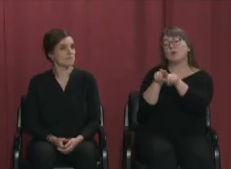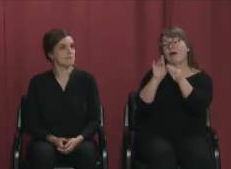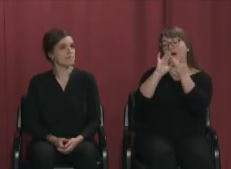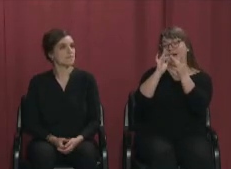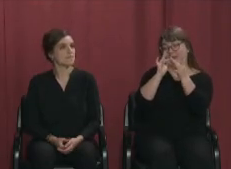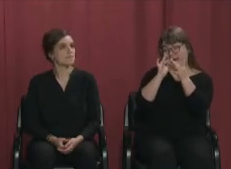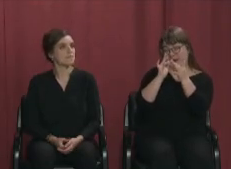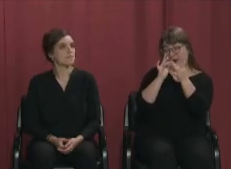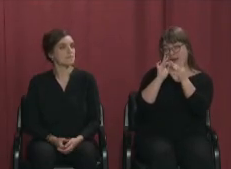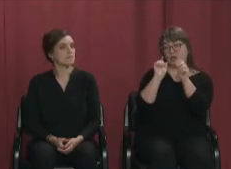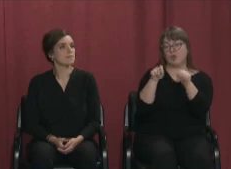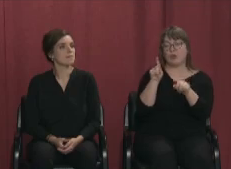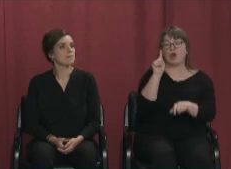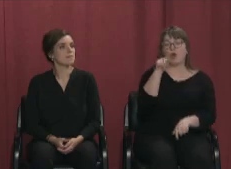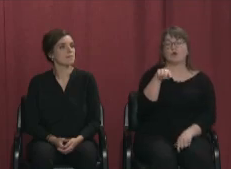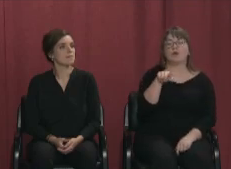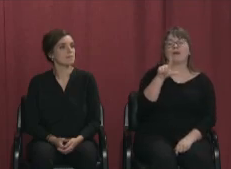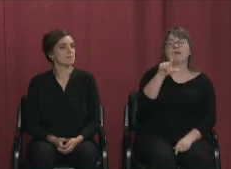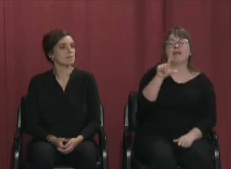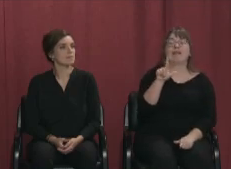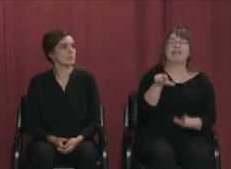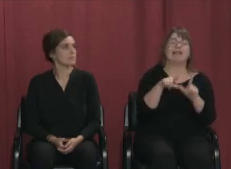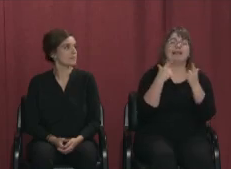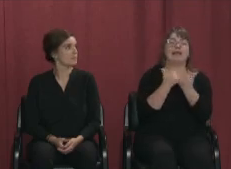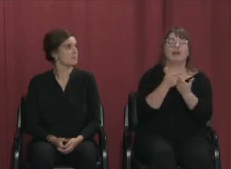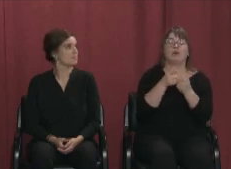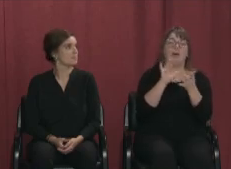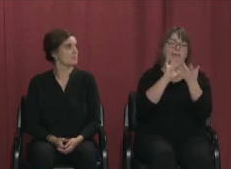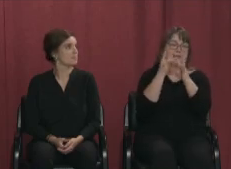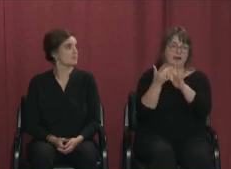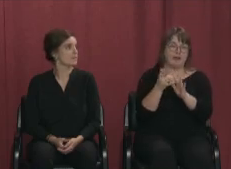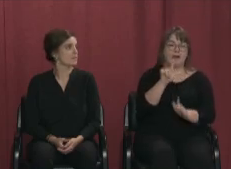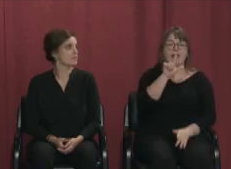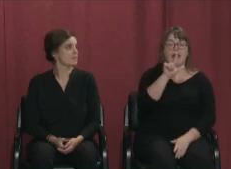You can simply go to the League website, that's